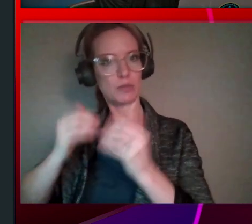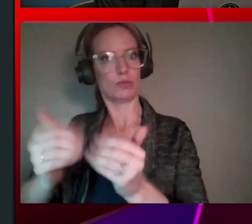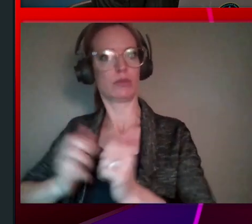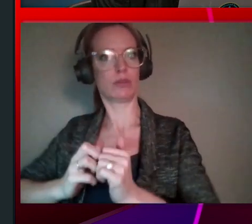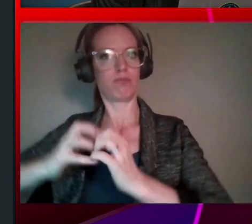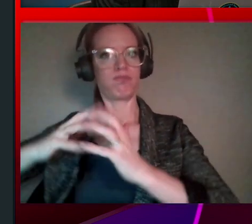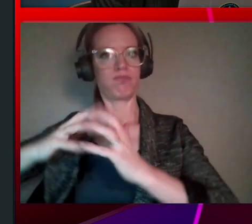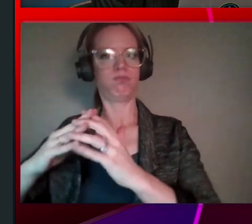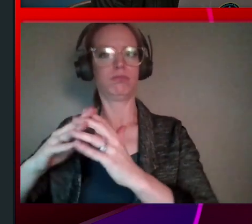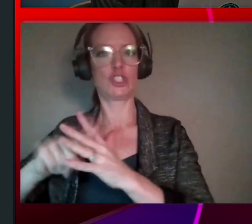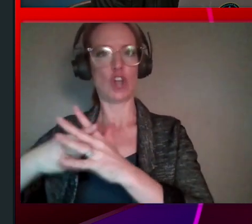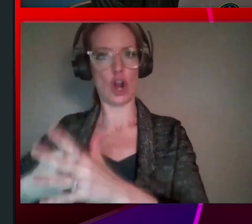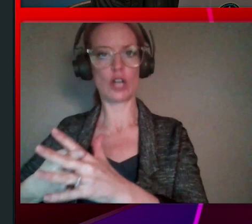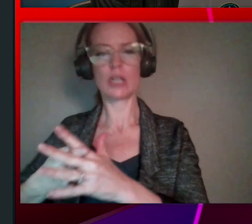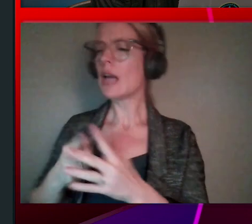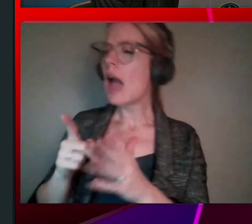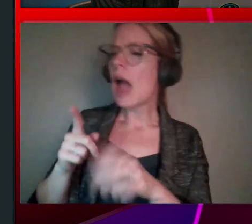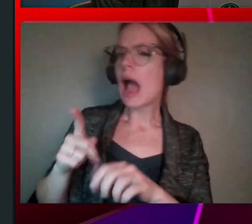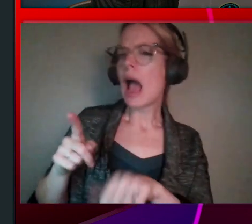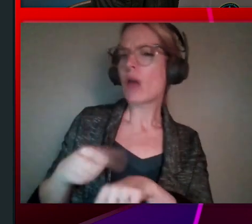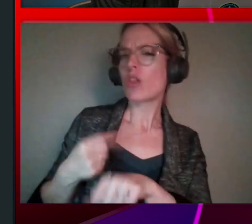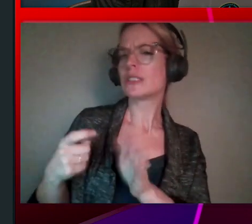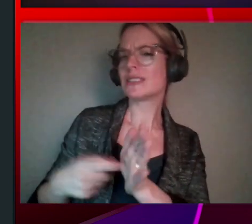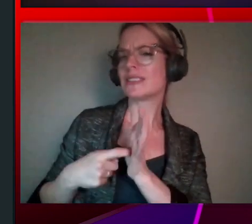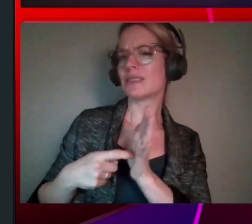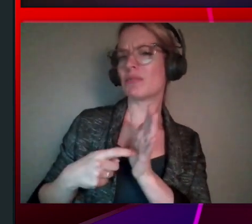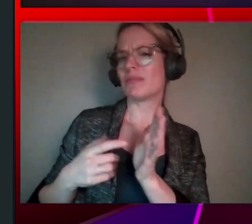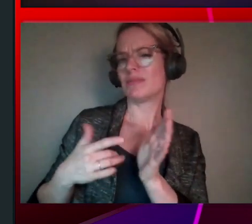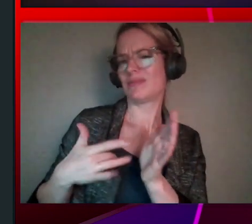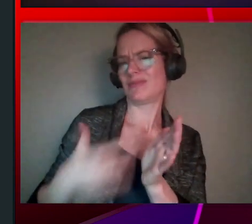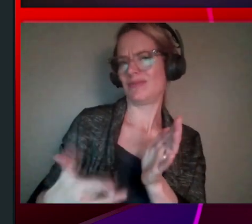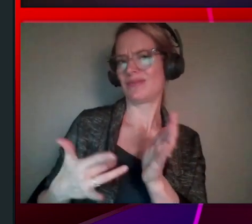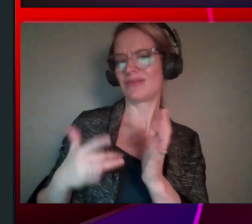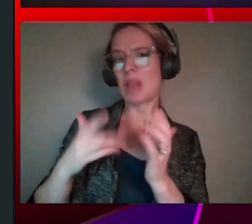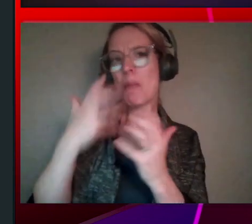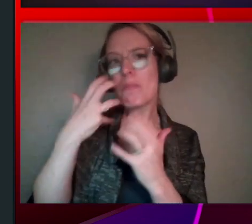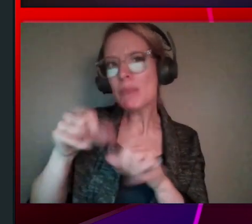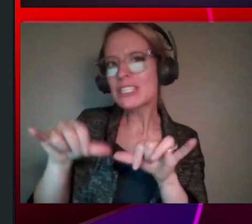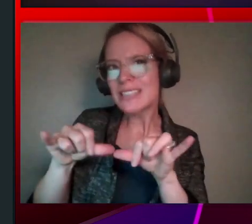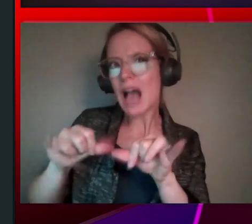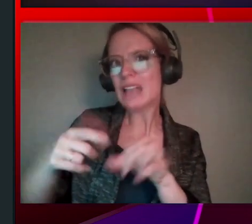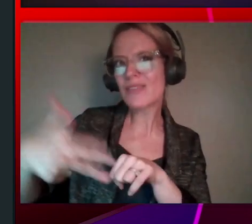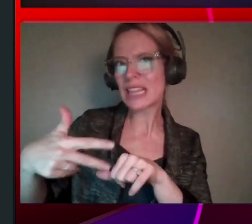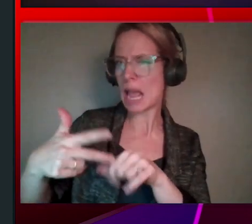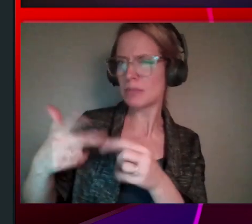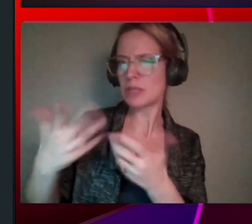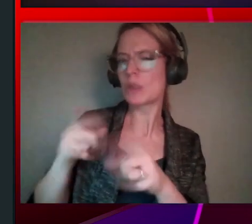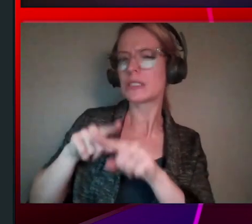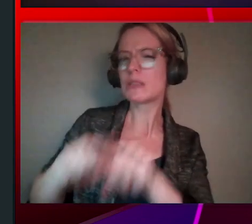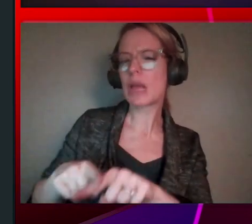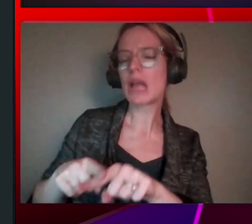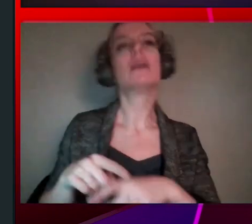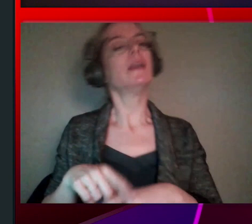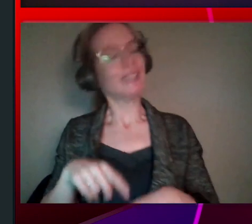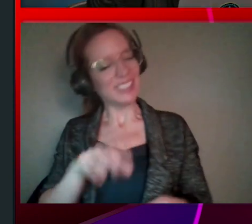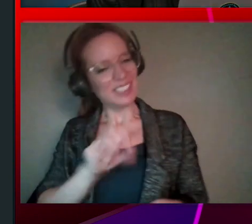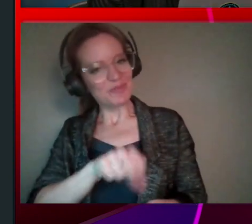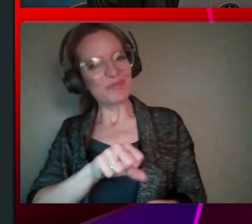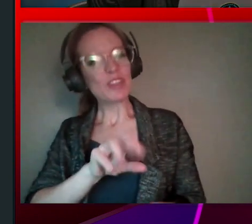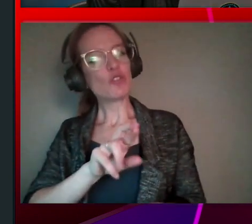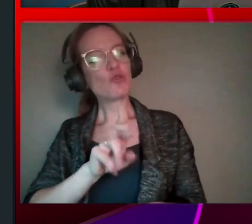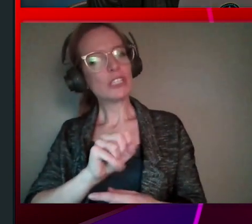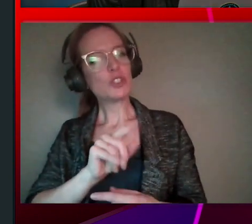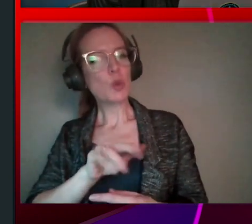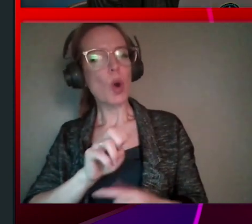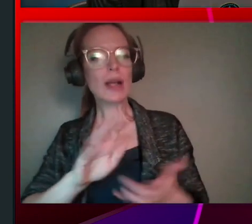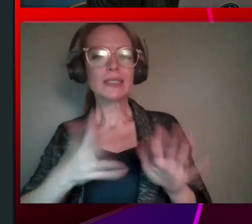restore normally take? Does it depend, I imagine, on maybe the memory size of the Lambda or something along those lines? Yeah, so the restore is constant-ish. It's